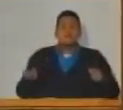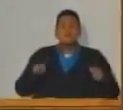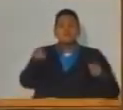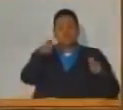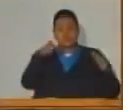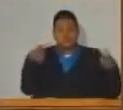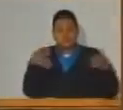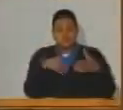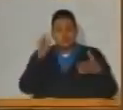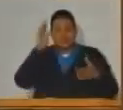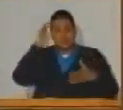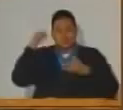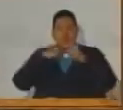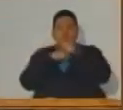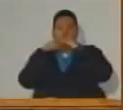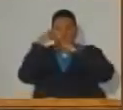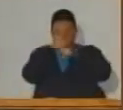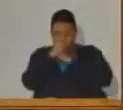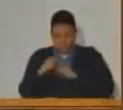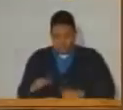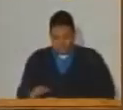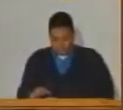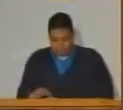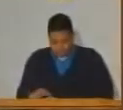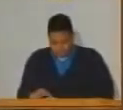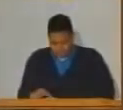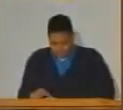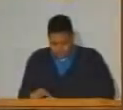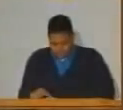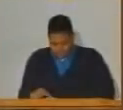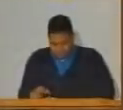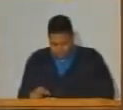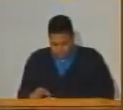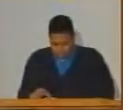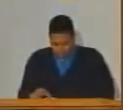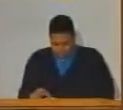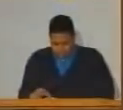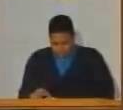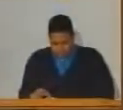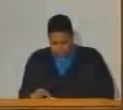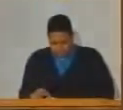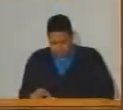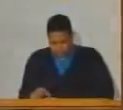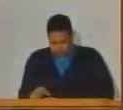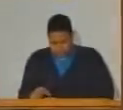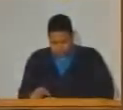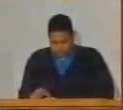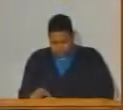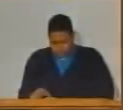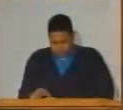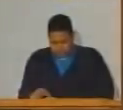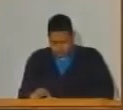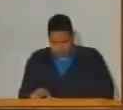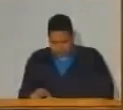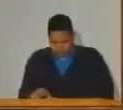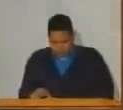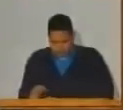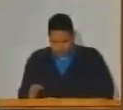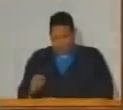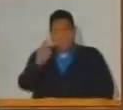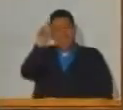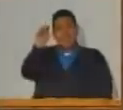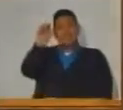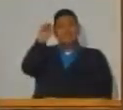sector will be constructed. The NSWMA waste management